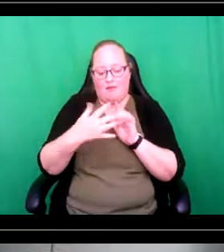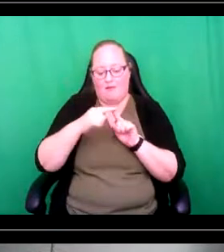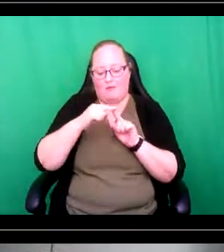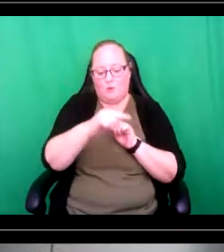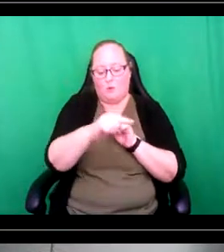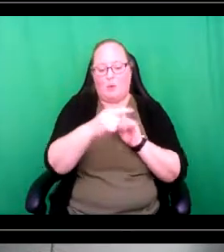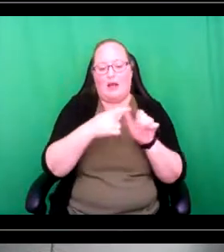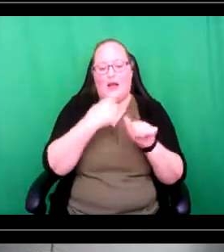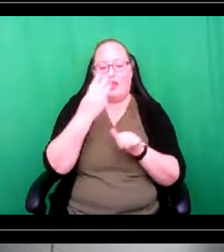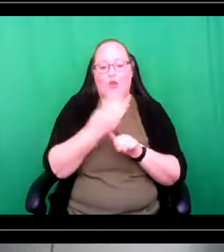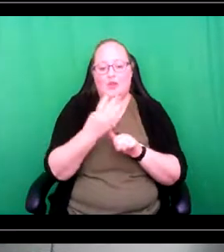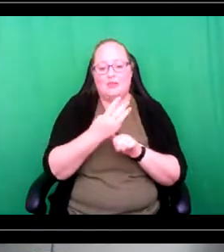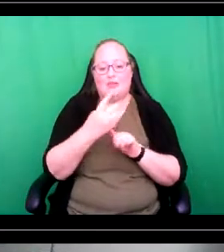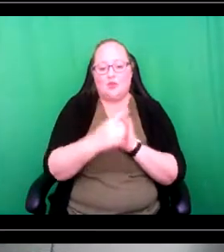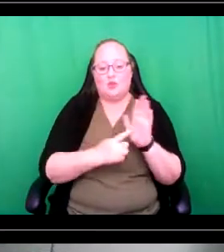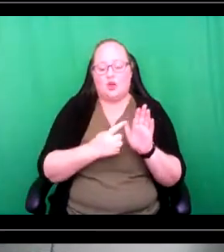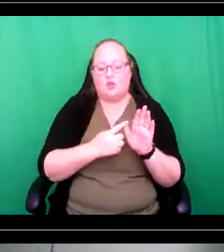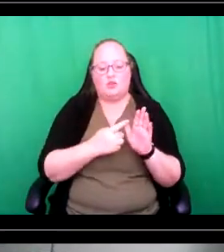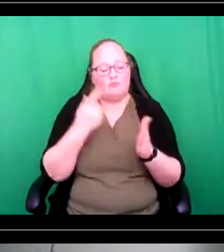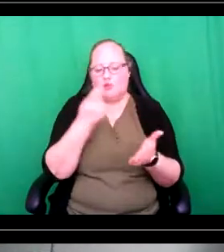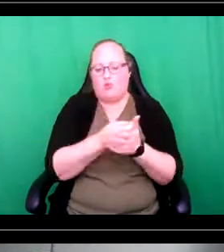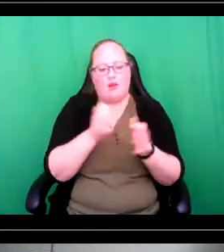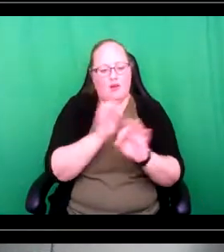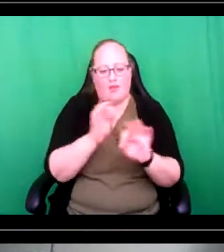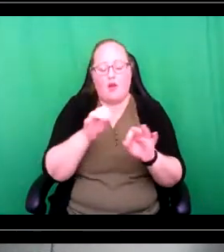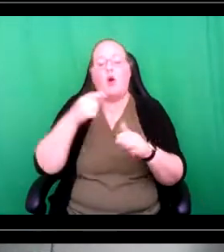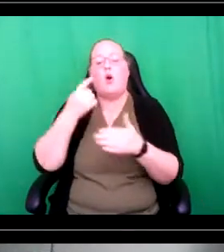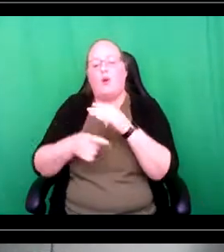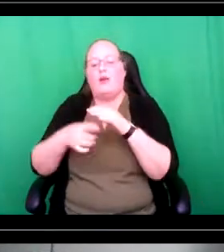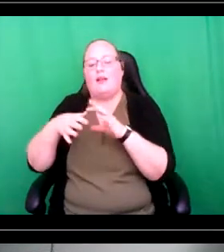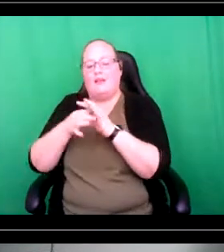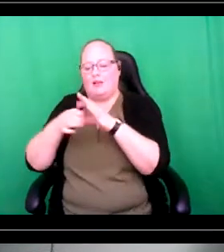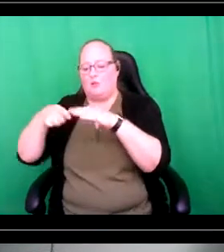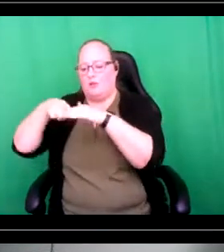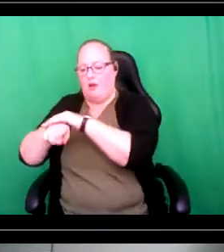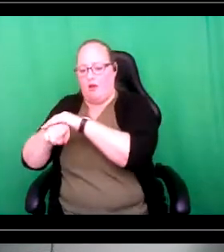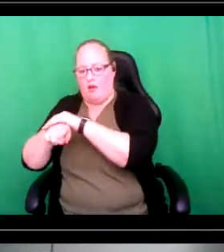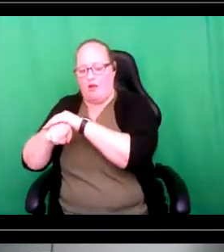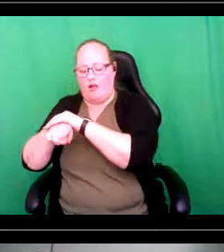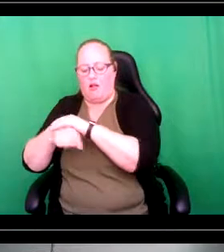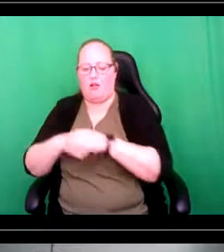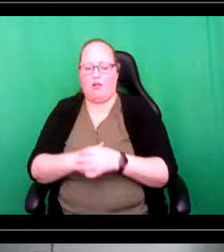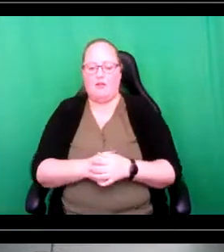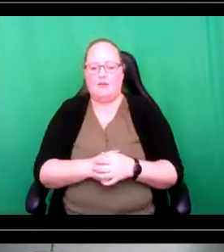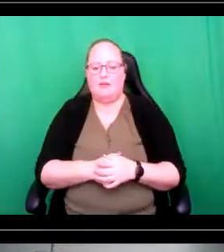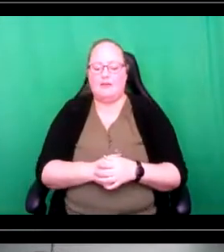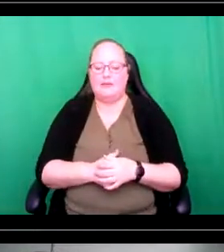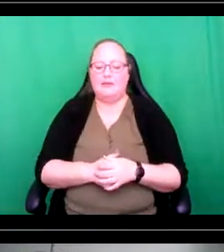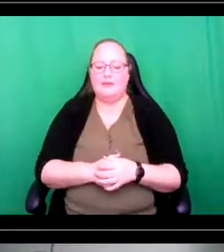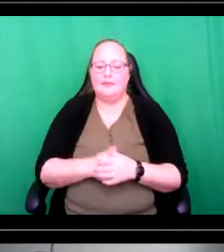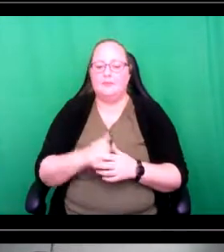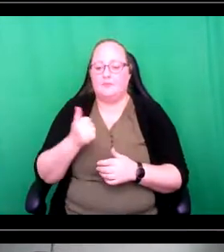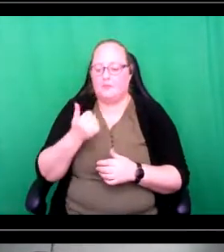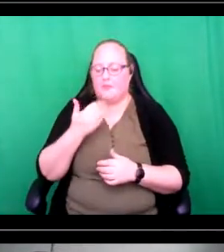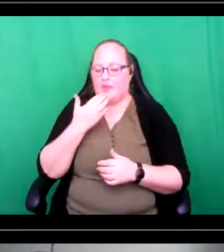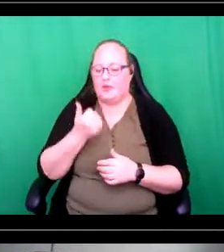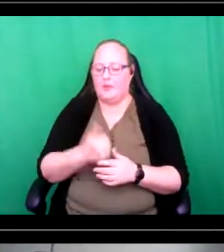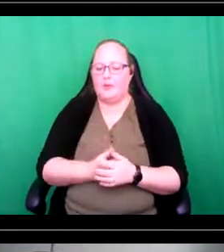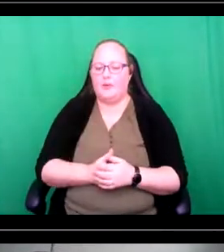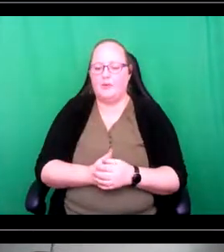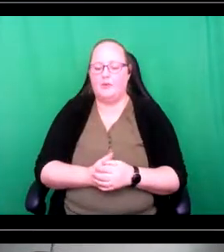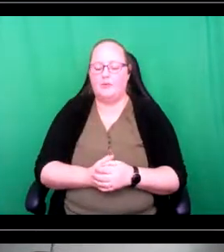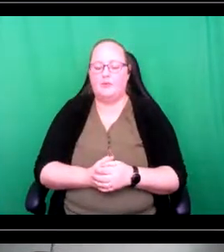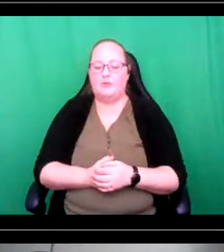that the charge would only apply to the crossing itself. That's right. Thank you, Gareth. Thank you. Steve, another question